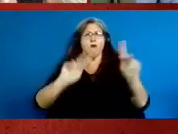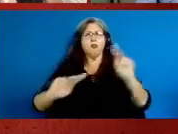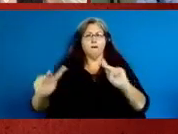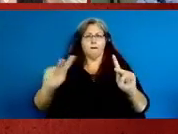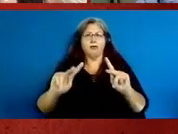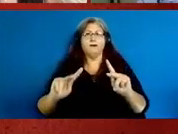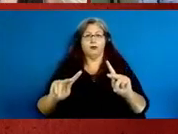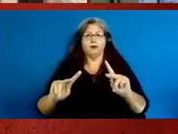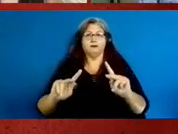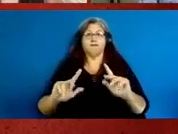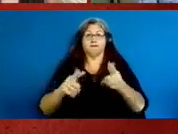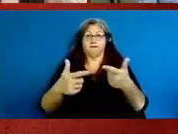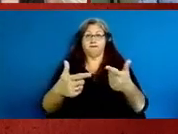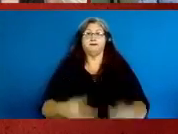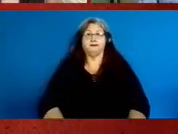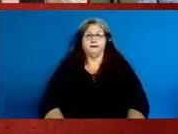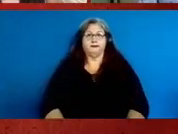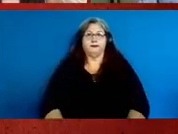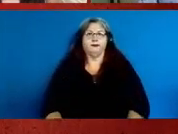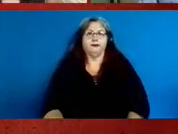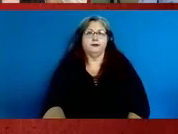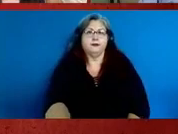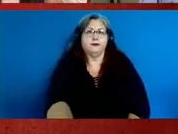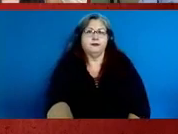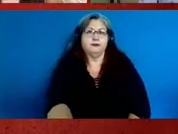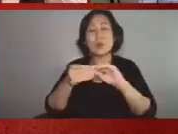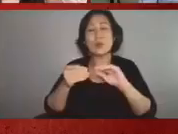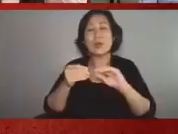this story it's just one of those